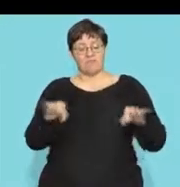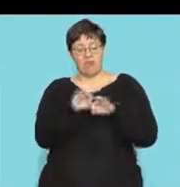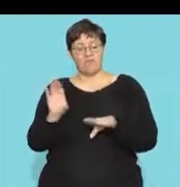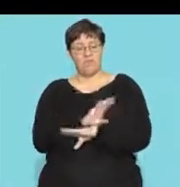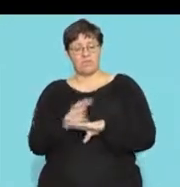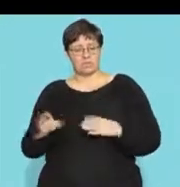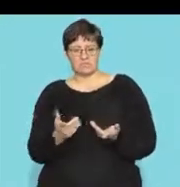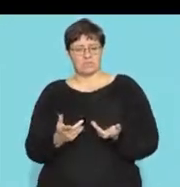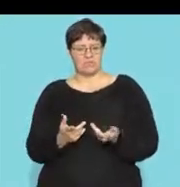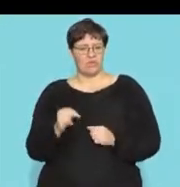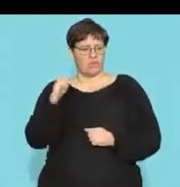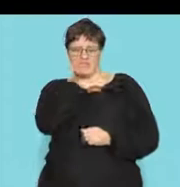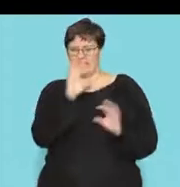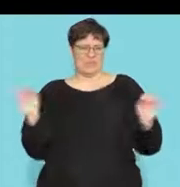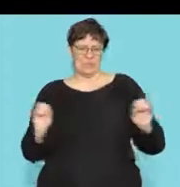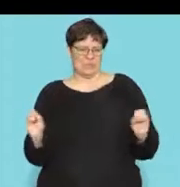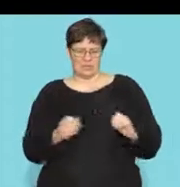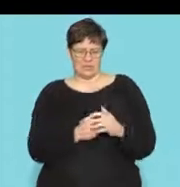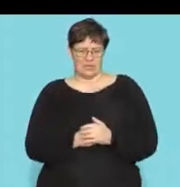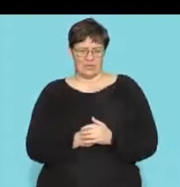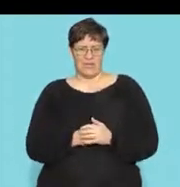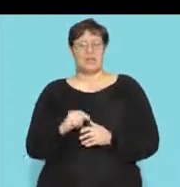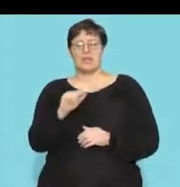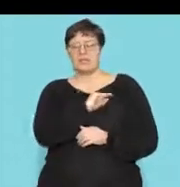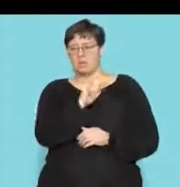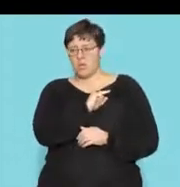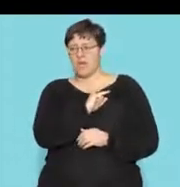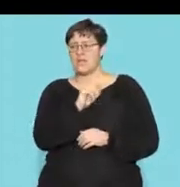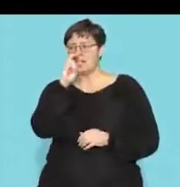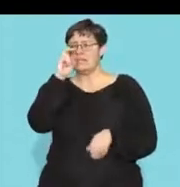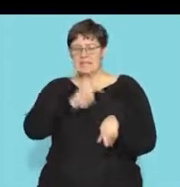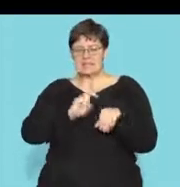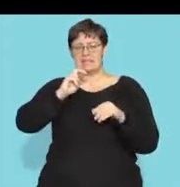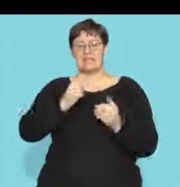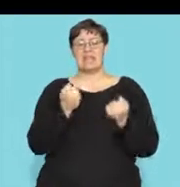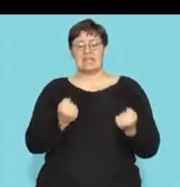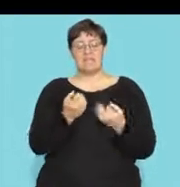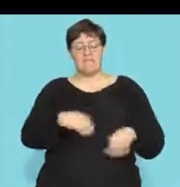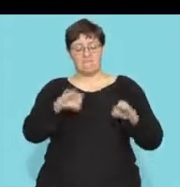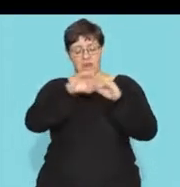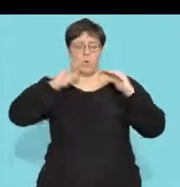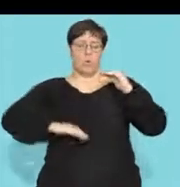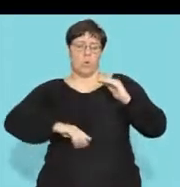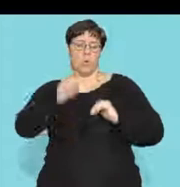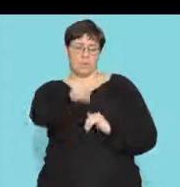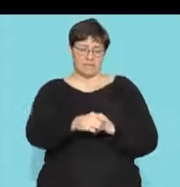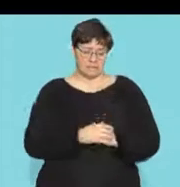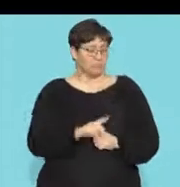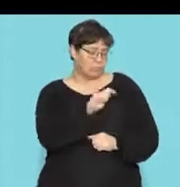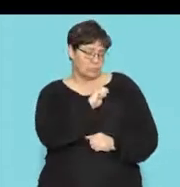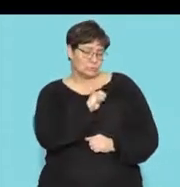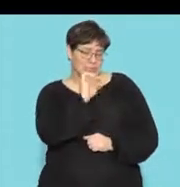is unrealistic and should therefore have had a lower carrying value. Definitely true.